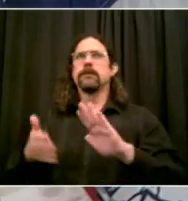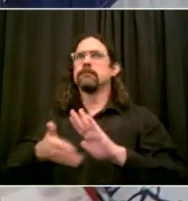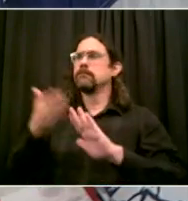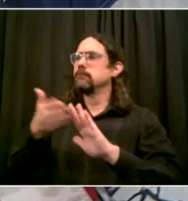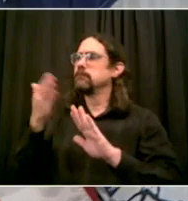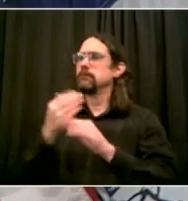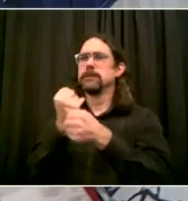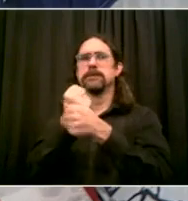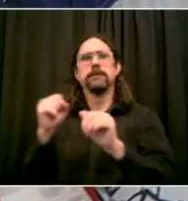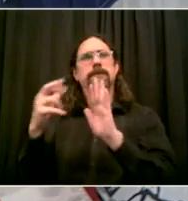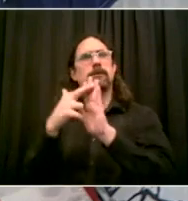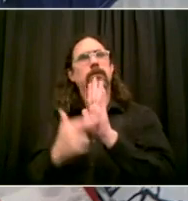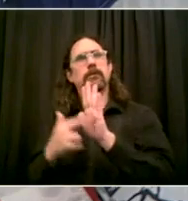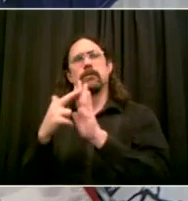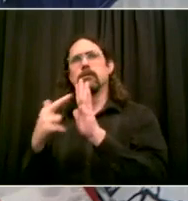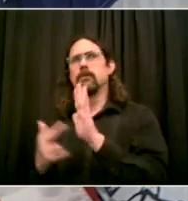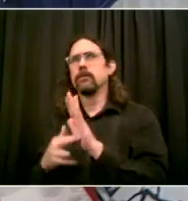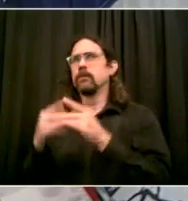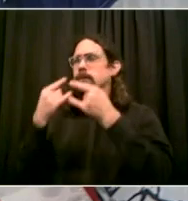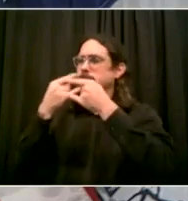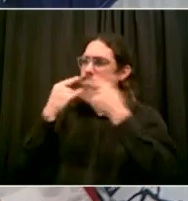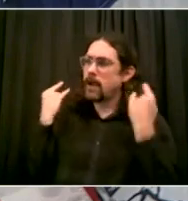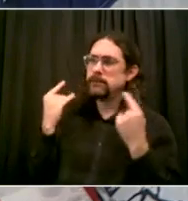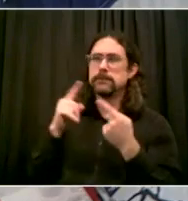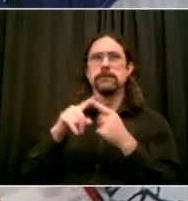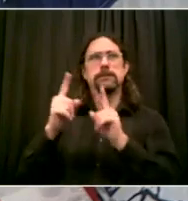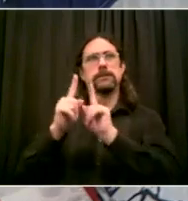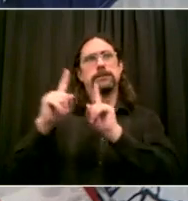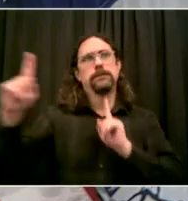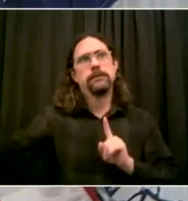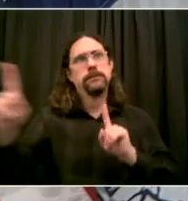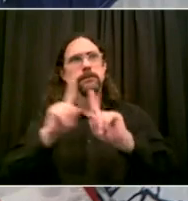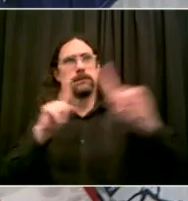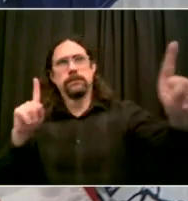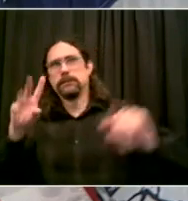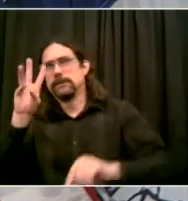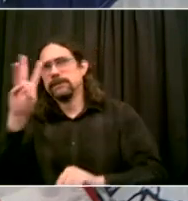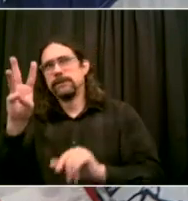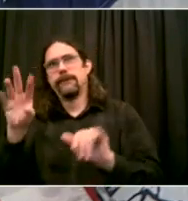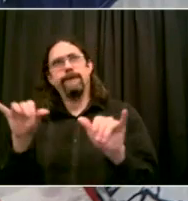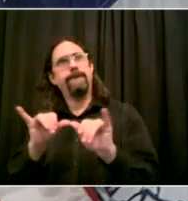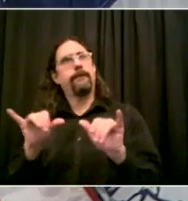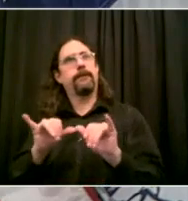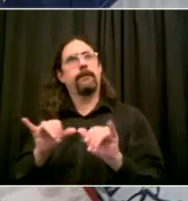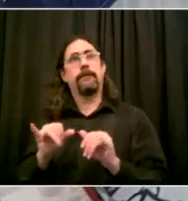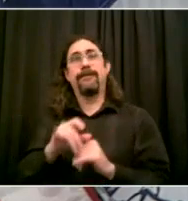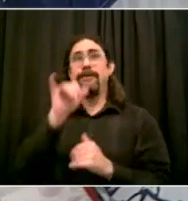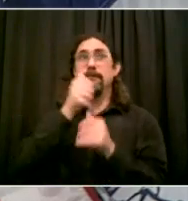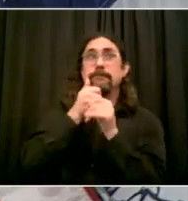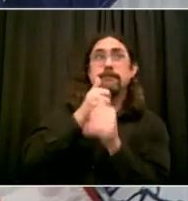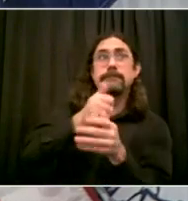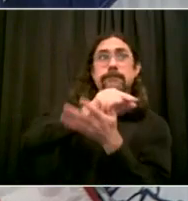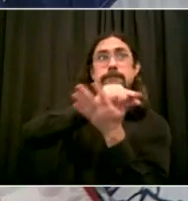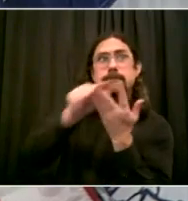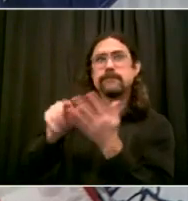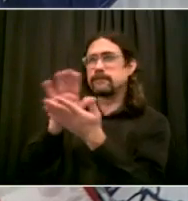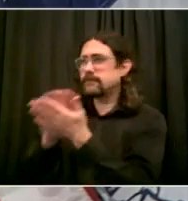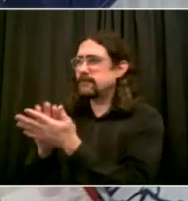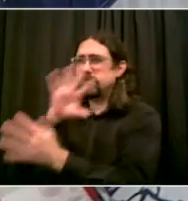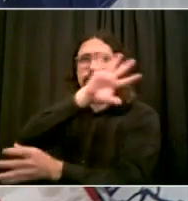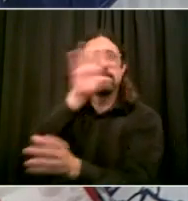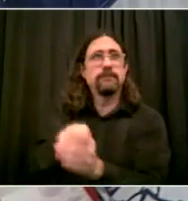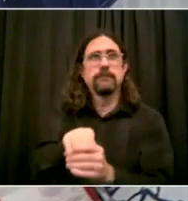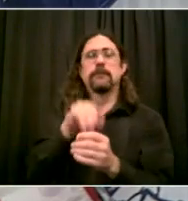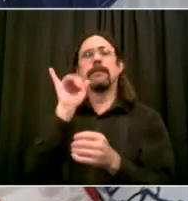That's what's going to make the difference here. So we're up against a real challenge. Every one of us we're showing you the numbers neighborhood by